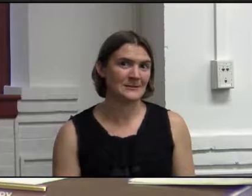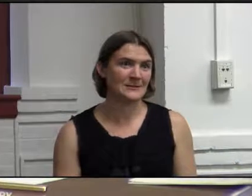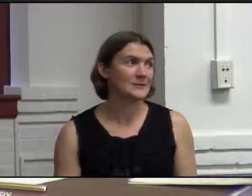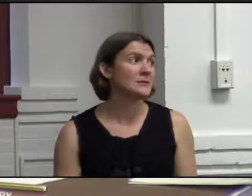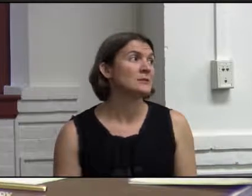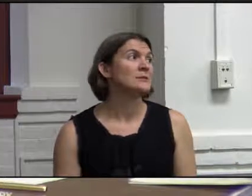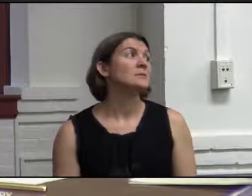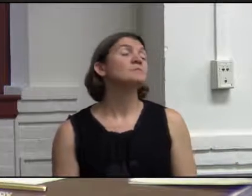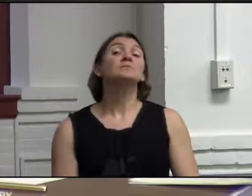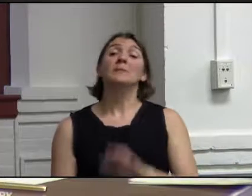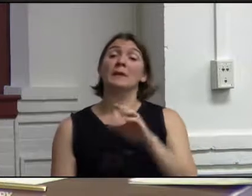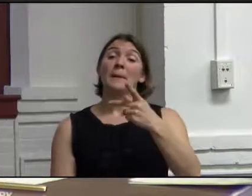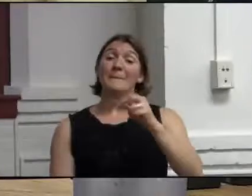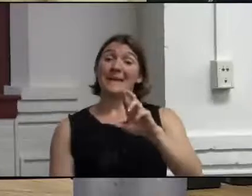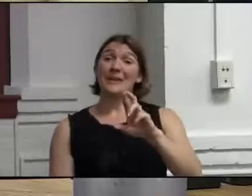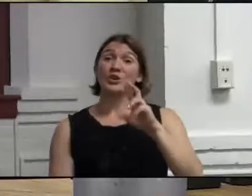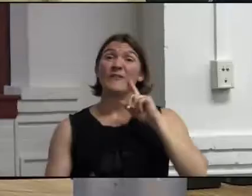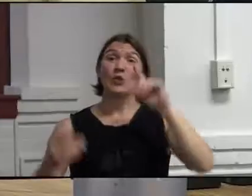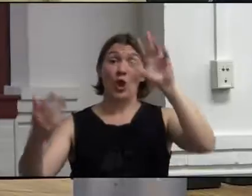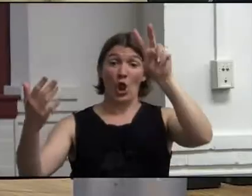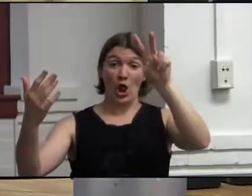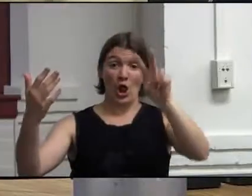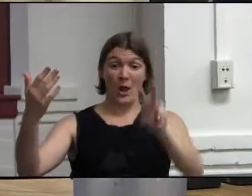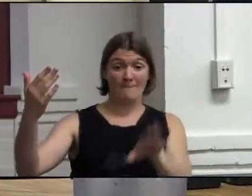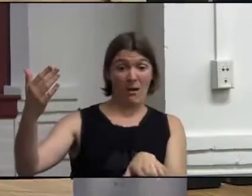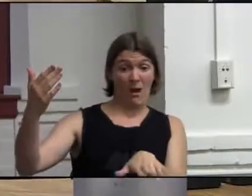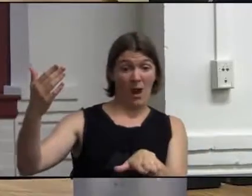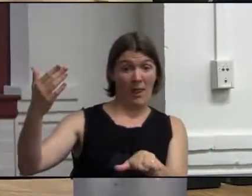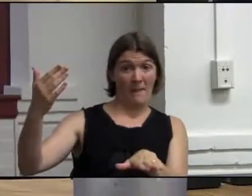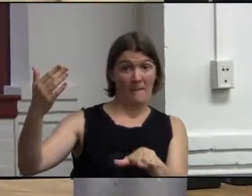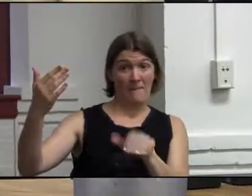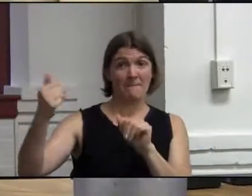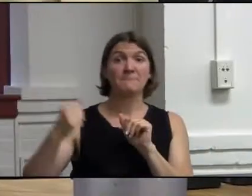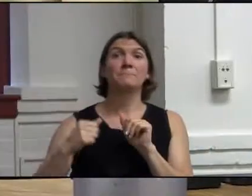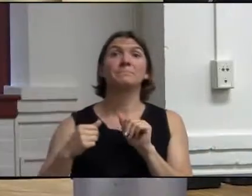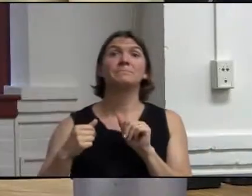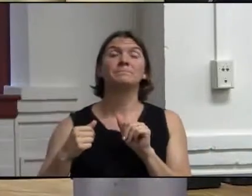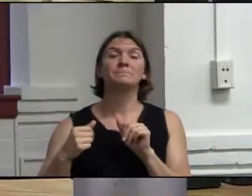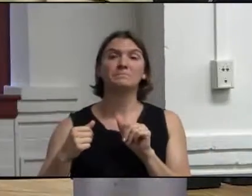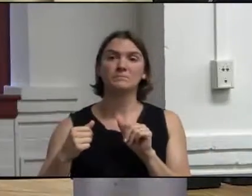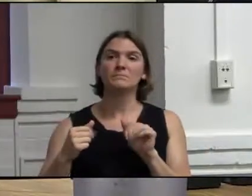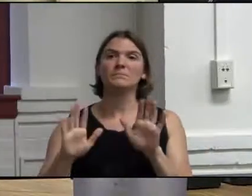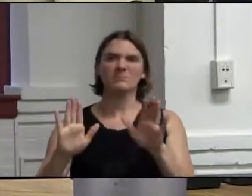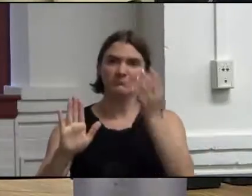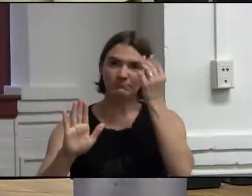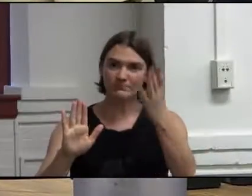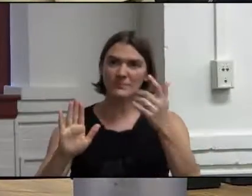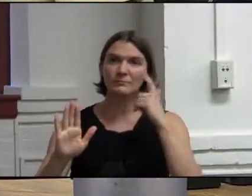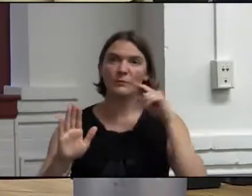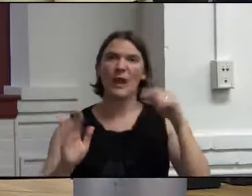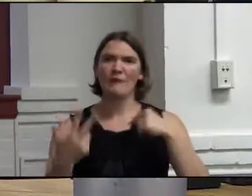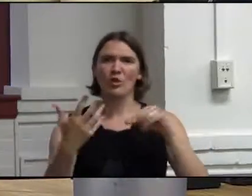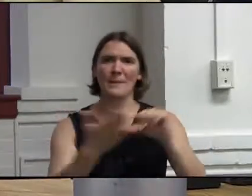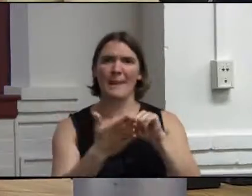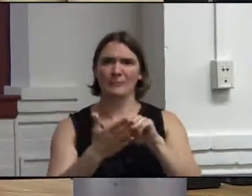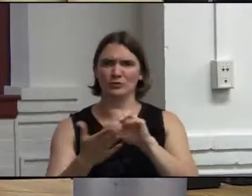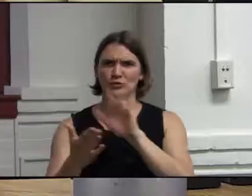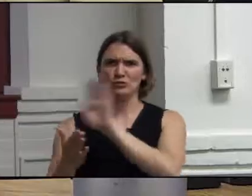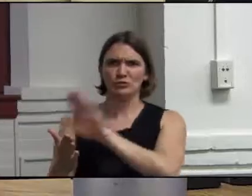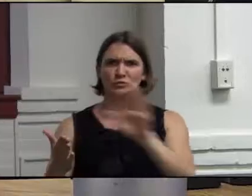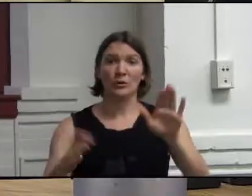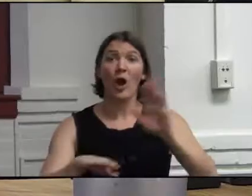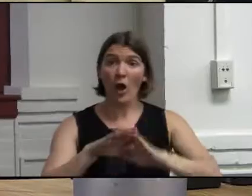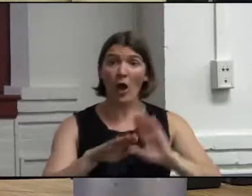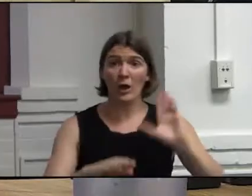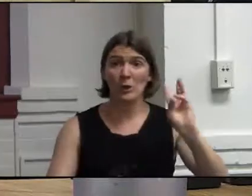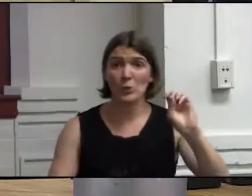And you can see that at the bottom of that page, let's say for the benefit of the public, that we're working from the 3 sheets of paper that are posted on the